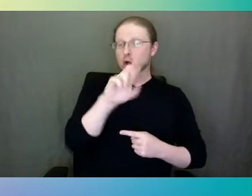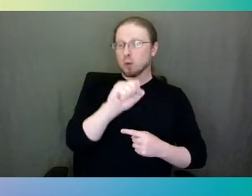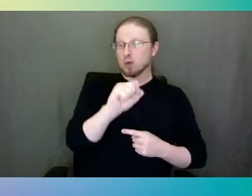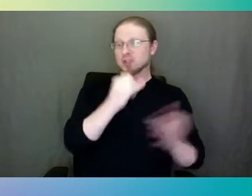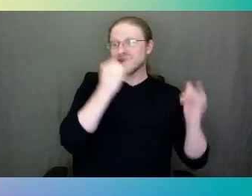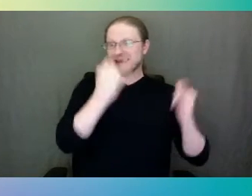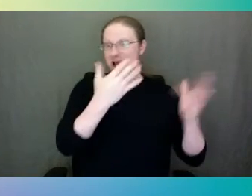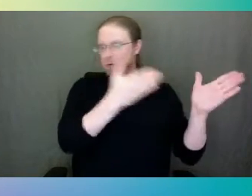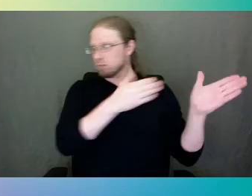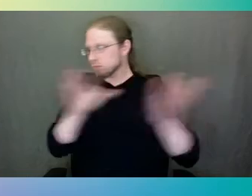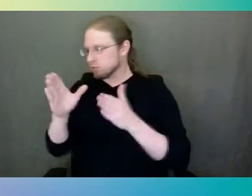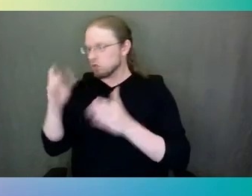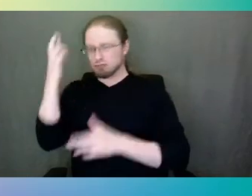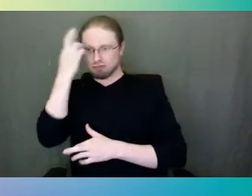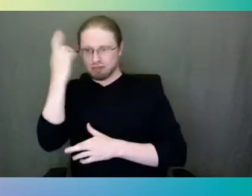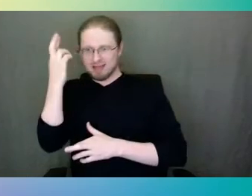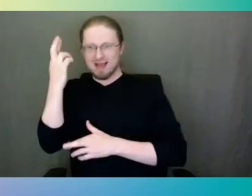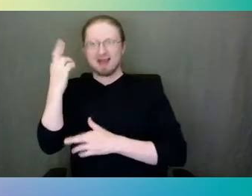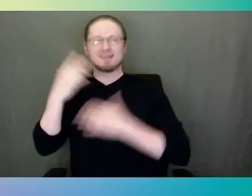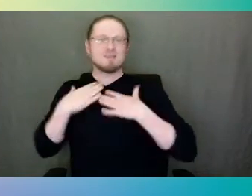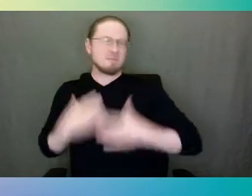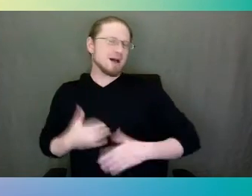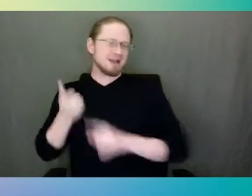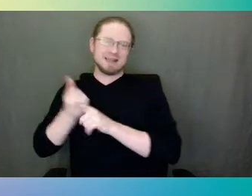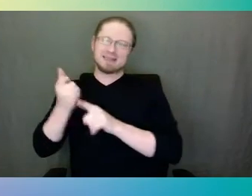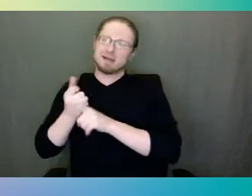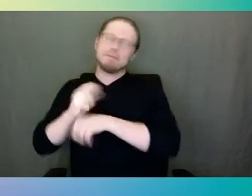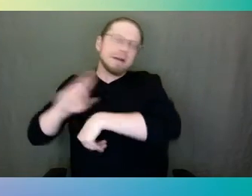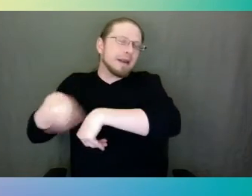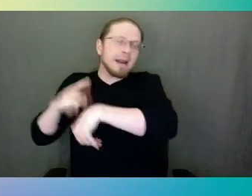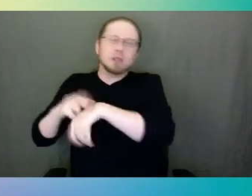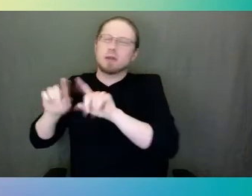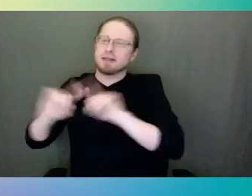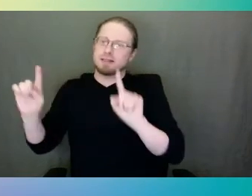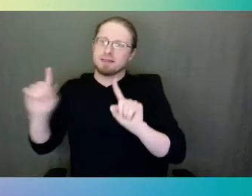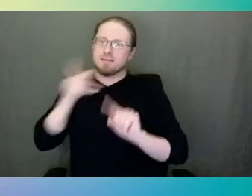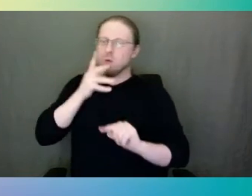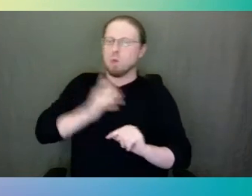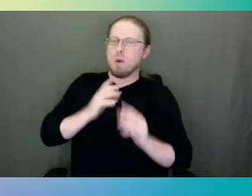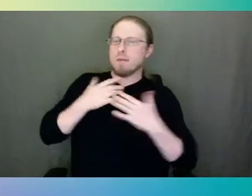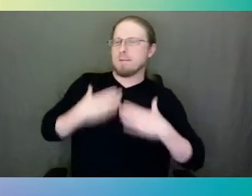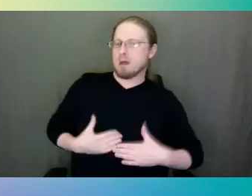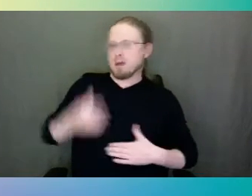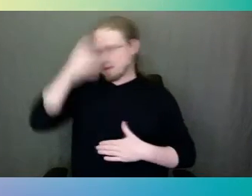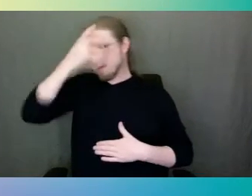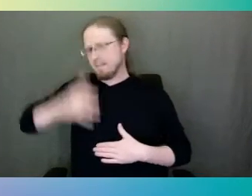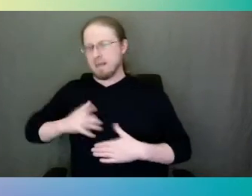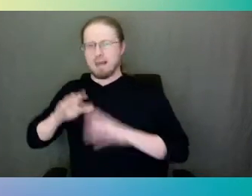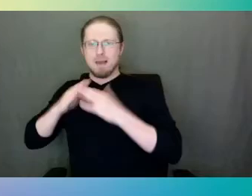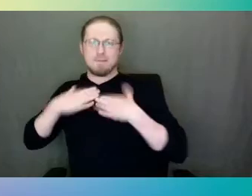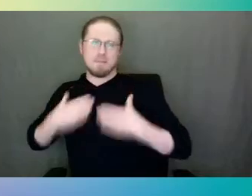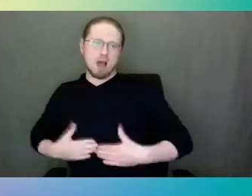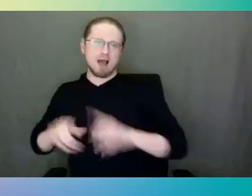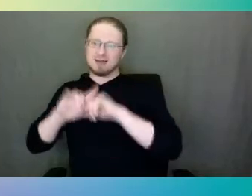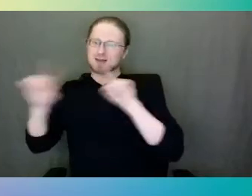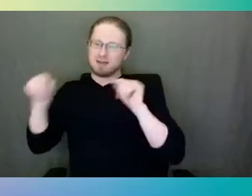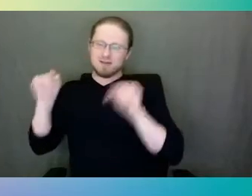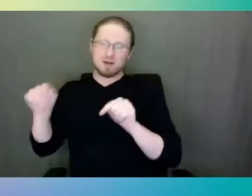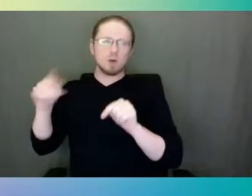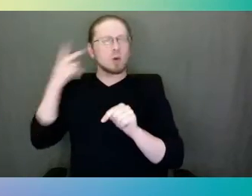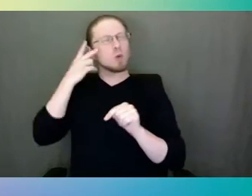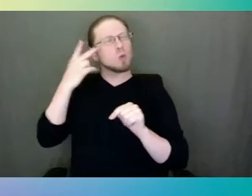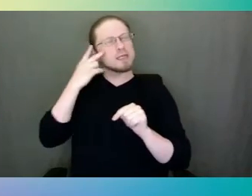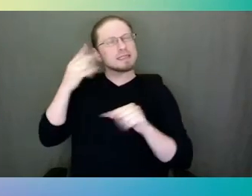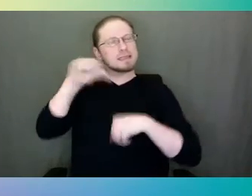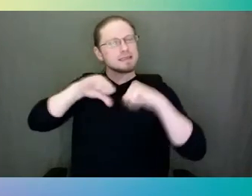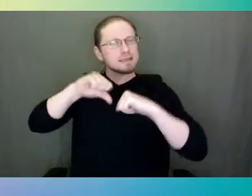So now these anatomical differences are going to start to create more distinct lines between